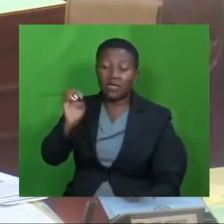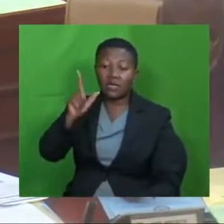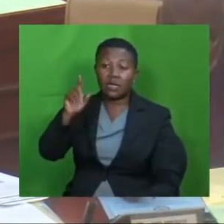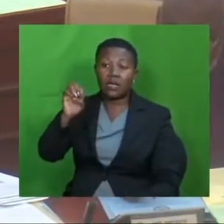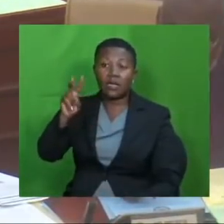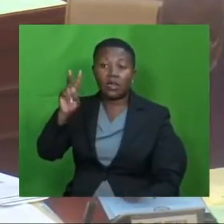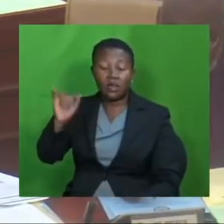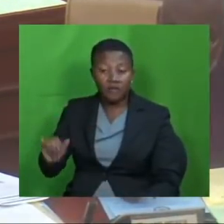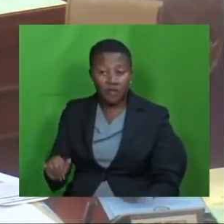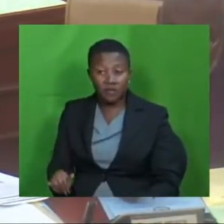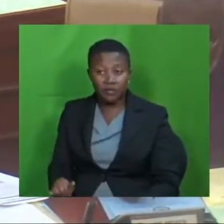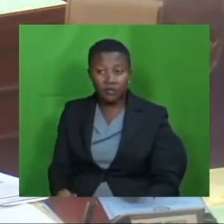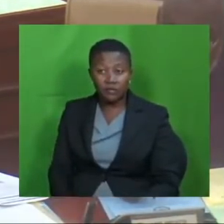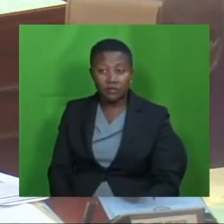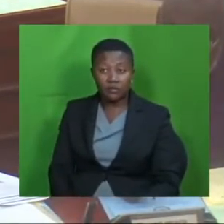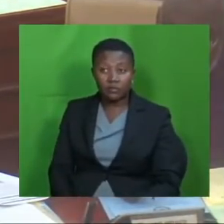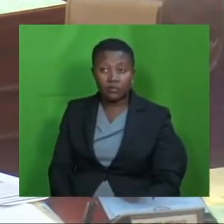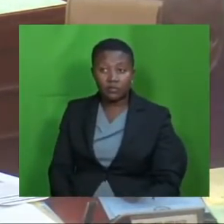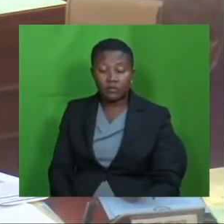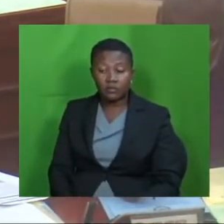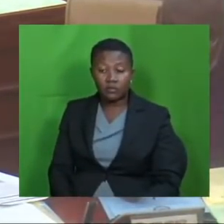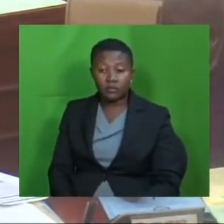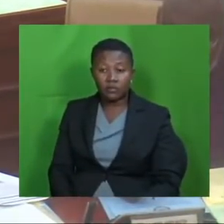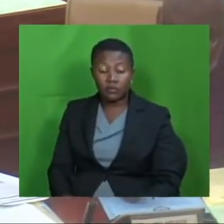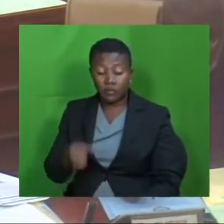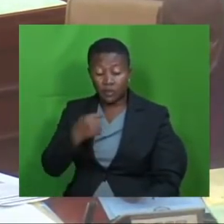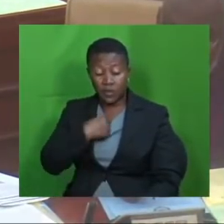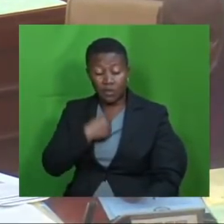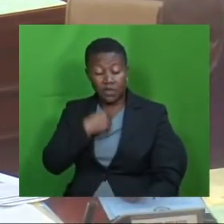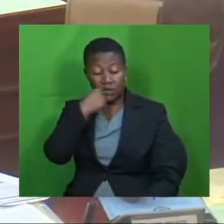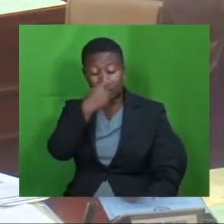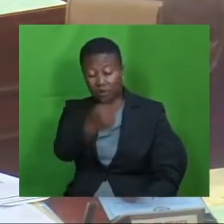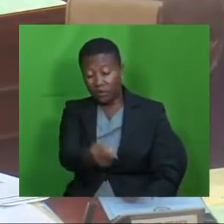Speaker, I'm serving you notice.